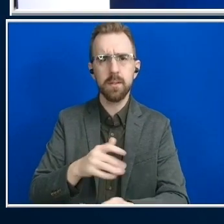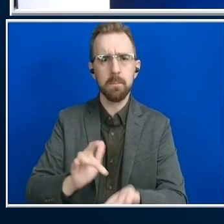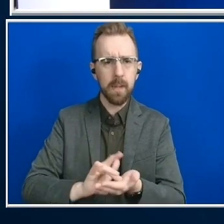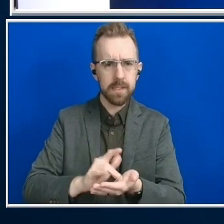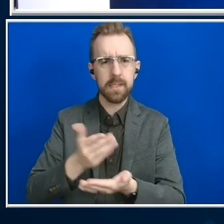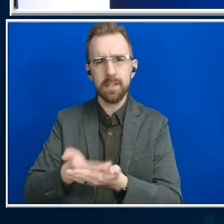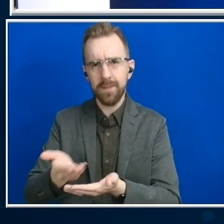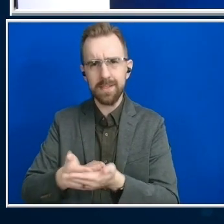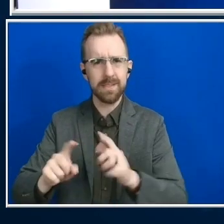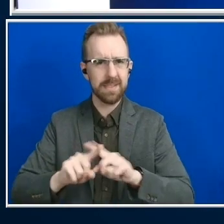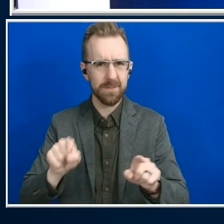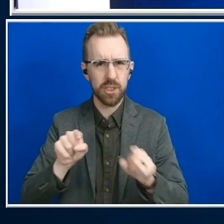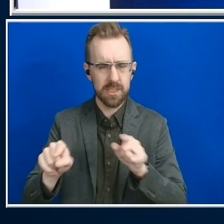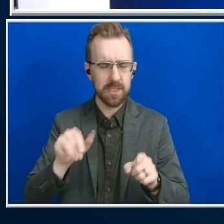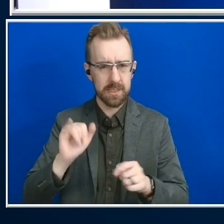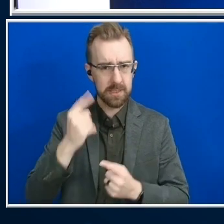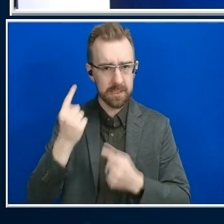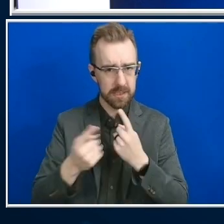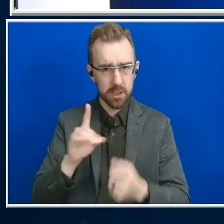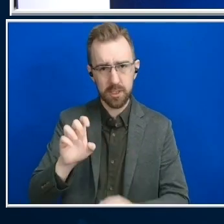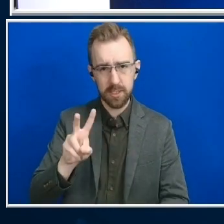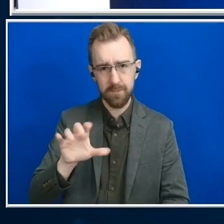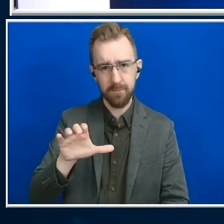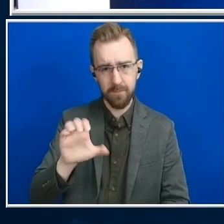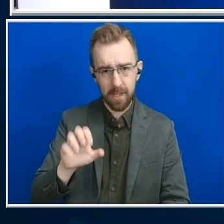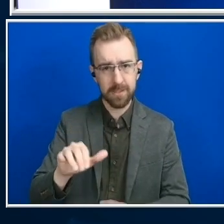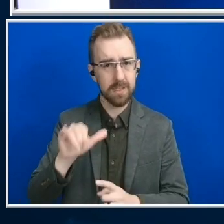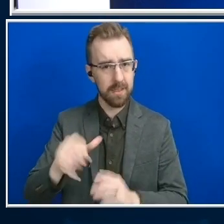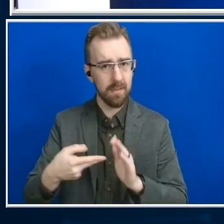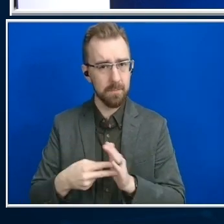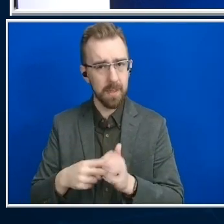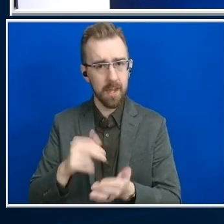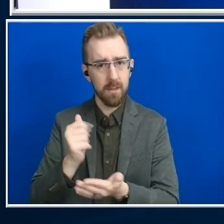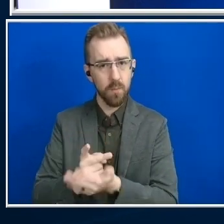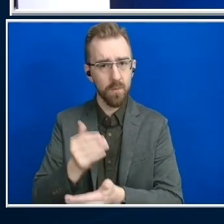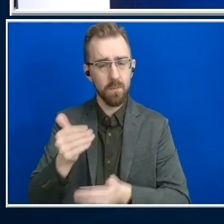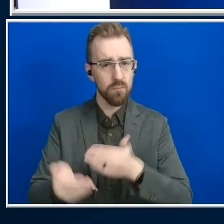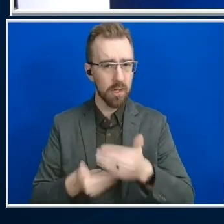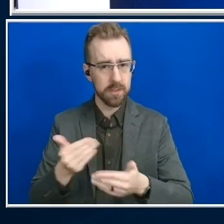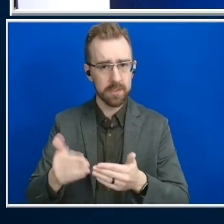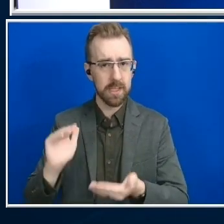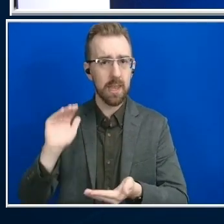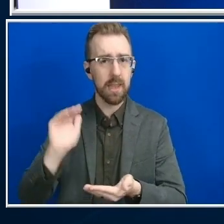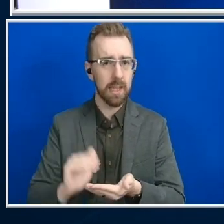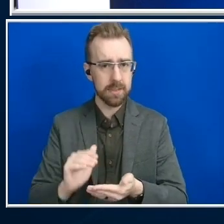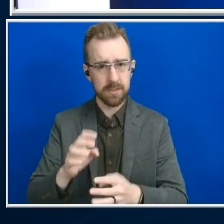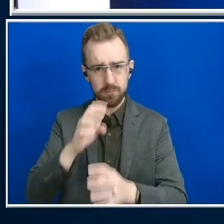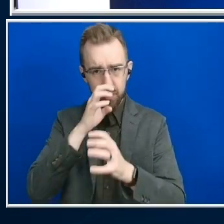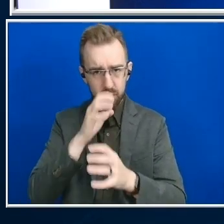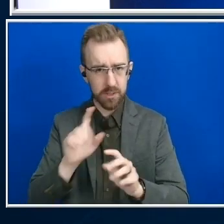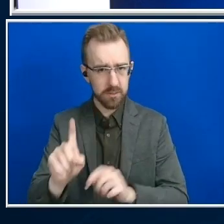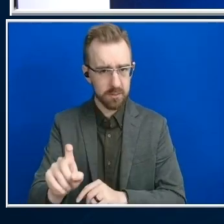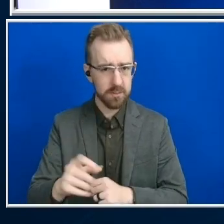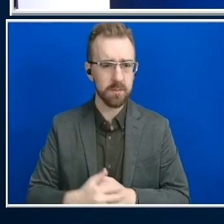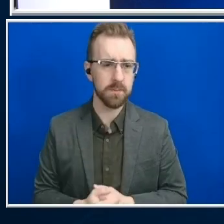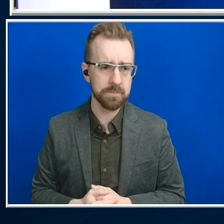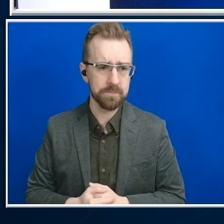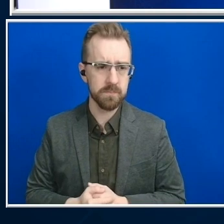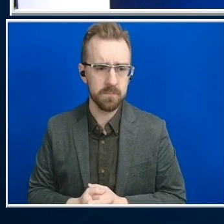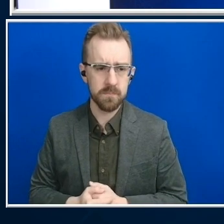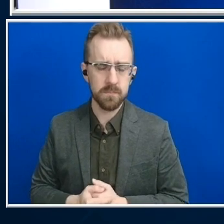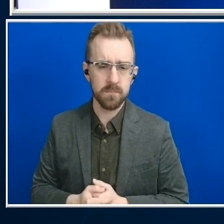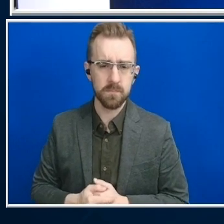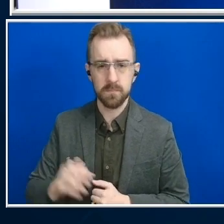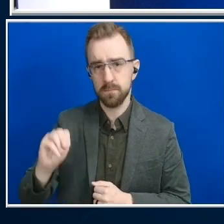this considered a device, and does that mean the approval process is less rigorous? Dr. Matuk?